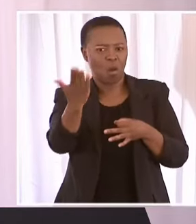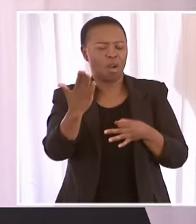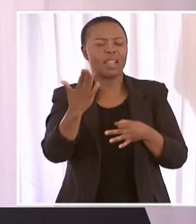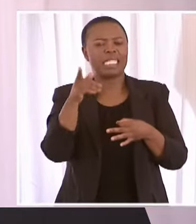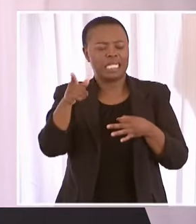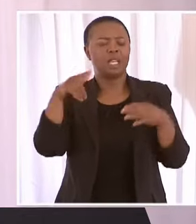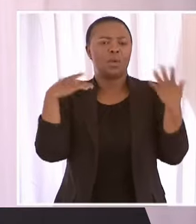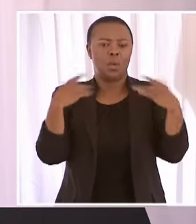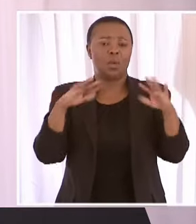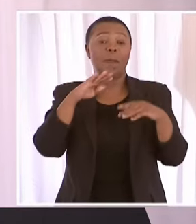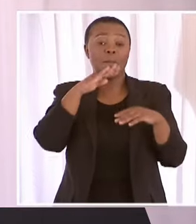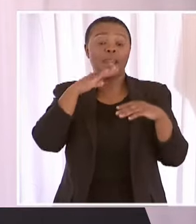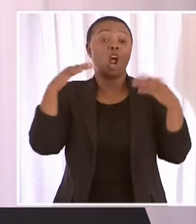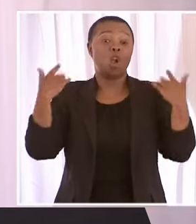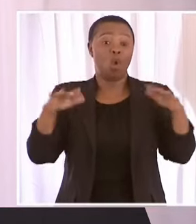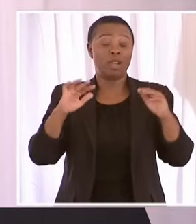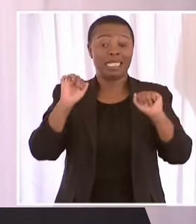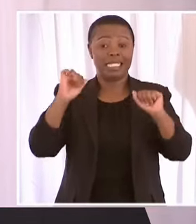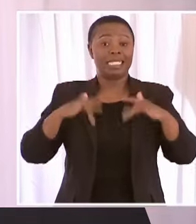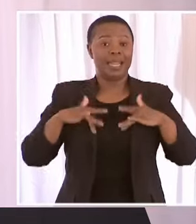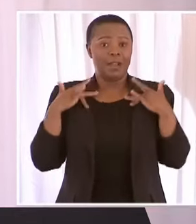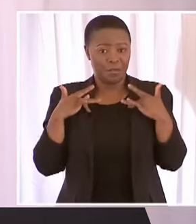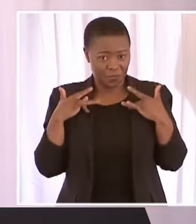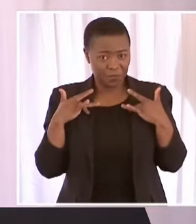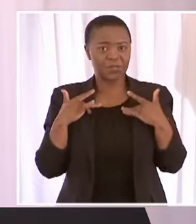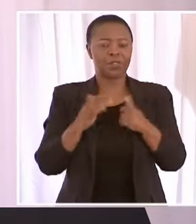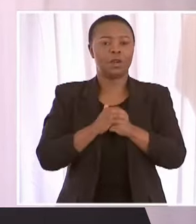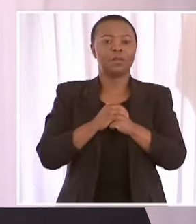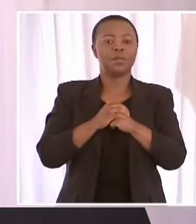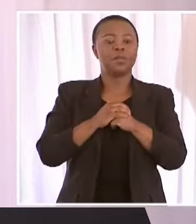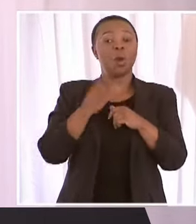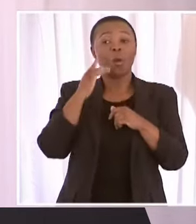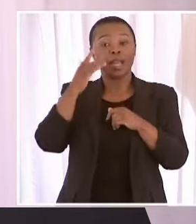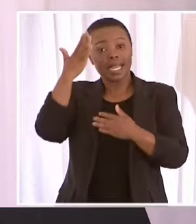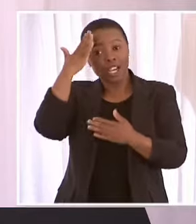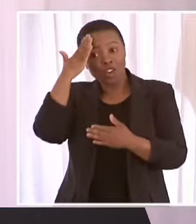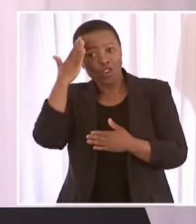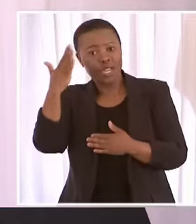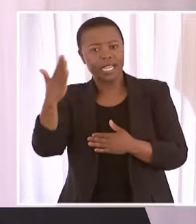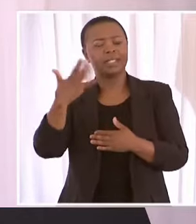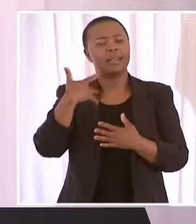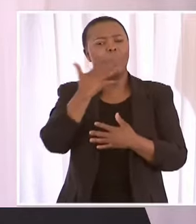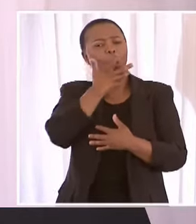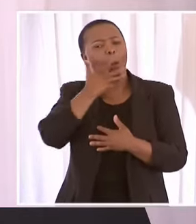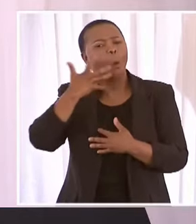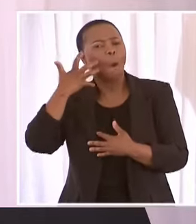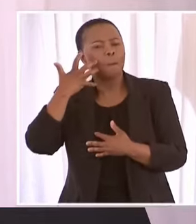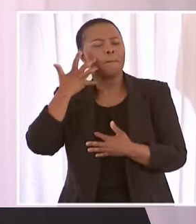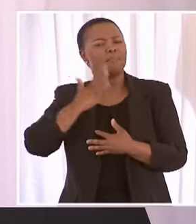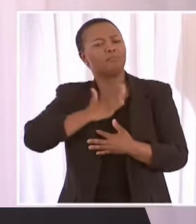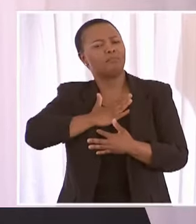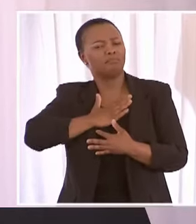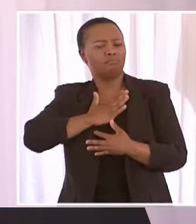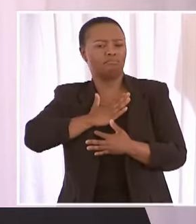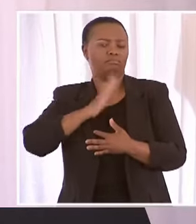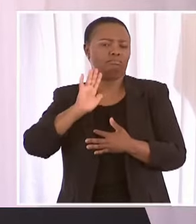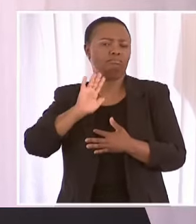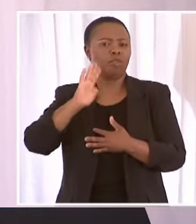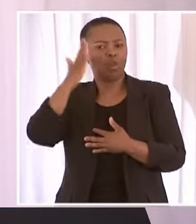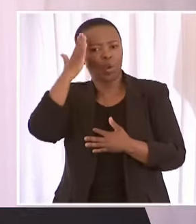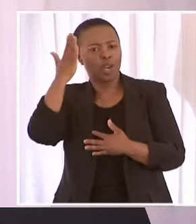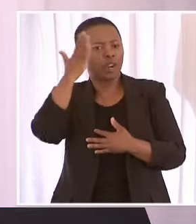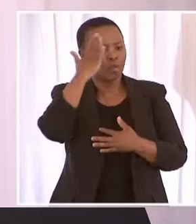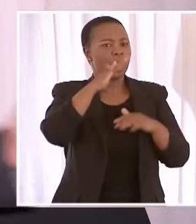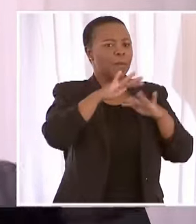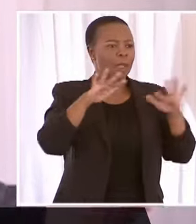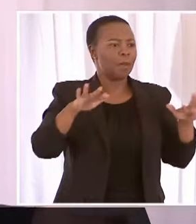him. Although he could be infuriating, when he greeted someone with the greatest of warmth, we'd go outside and after a little while